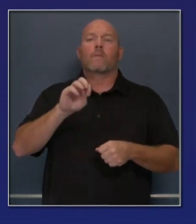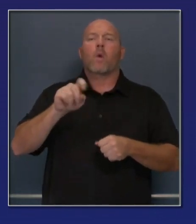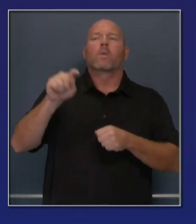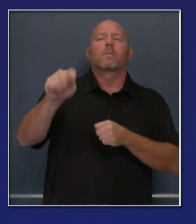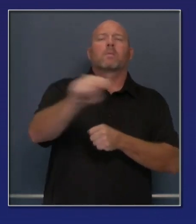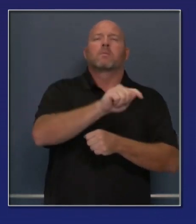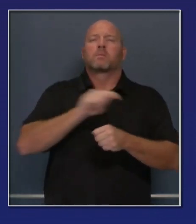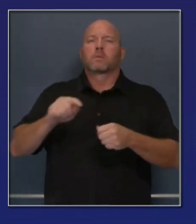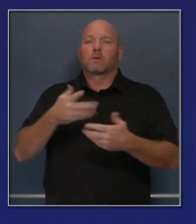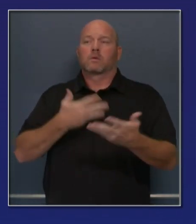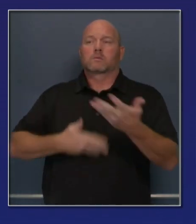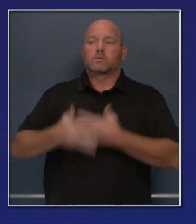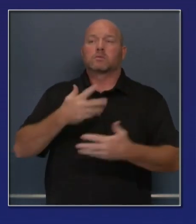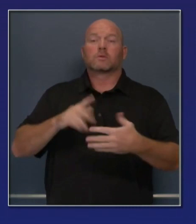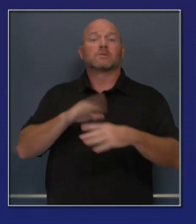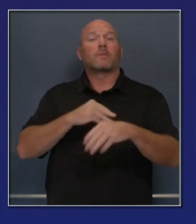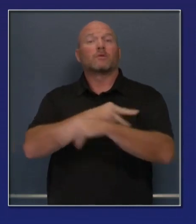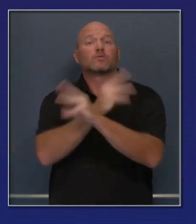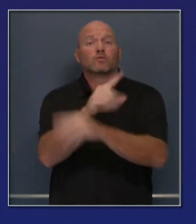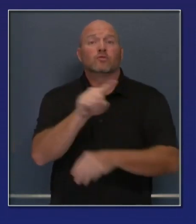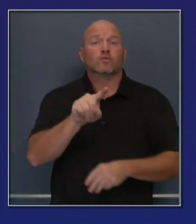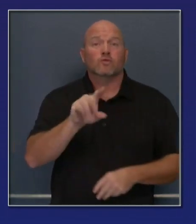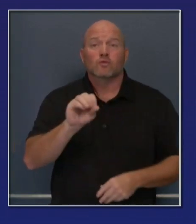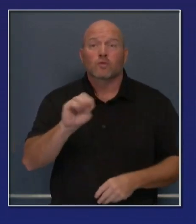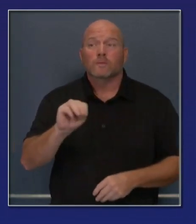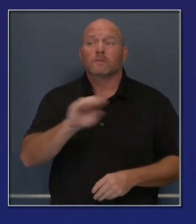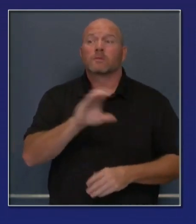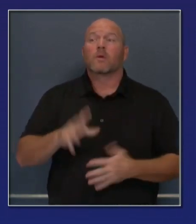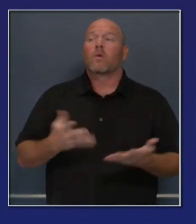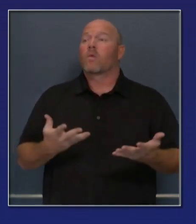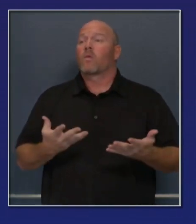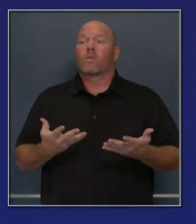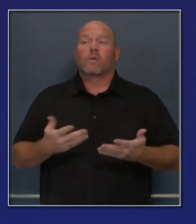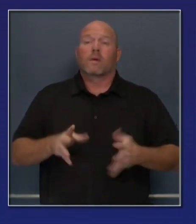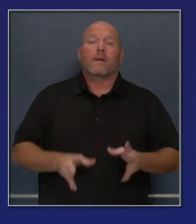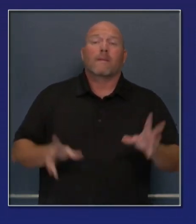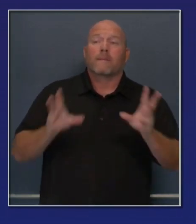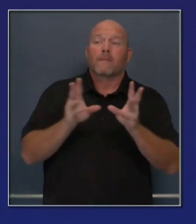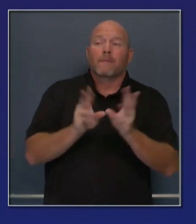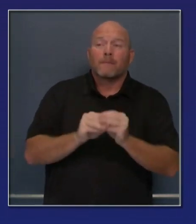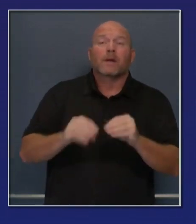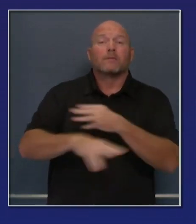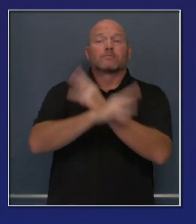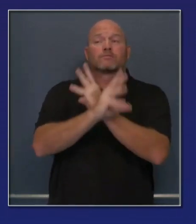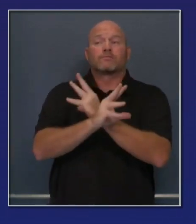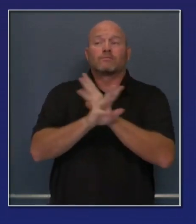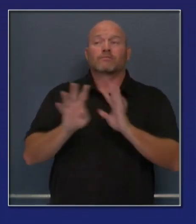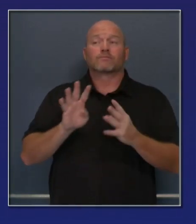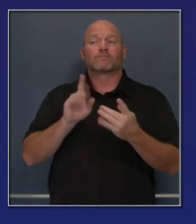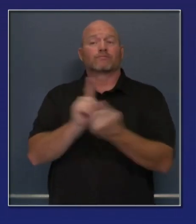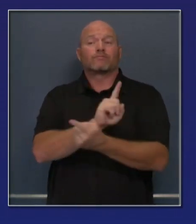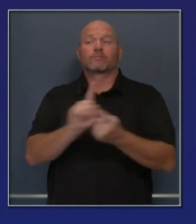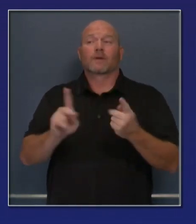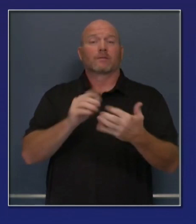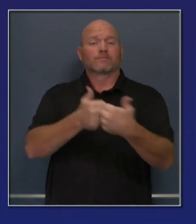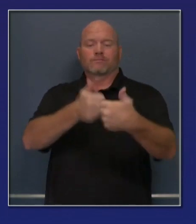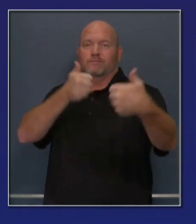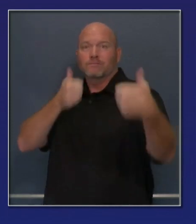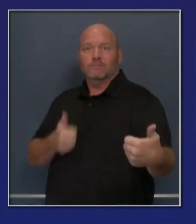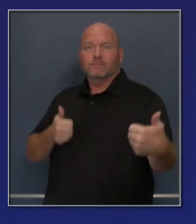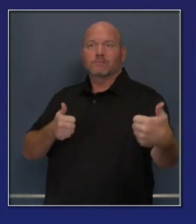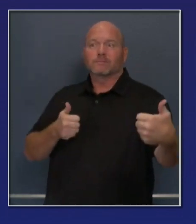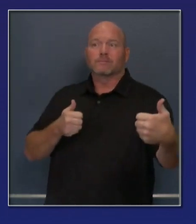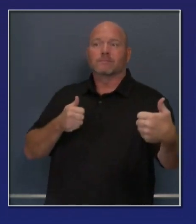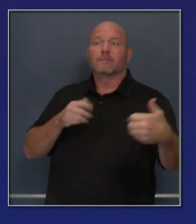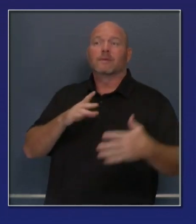of you do Zoom meetings or Zoom encounters and meet friends remotely now via your iPhone